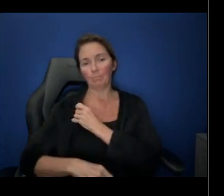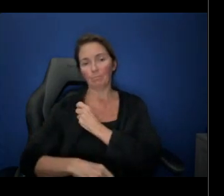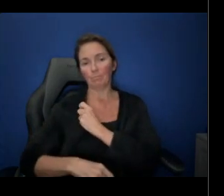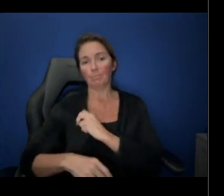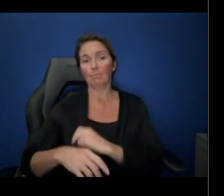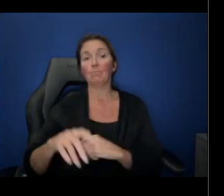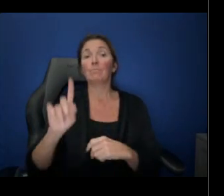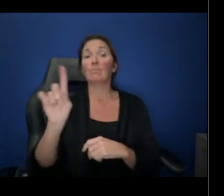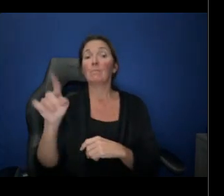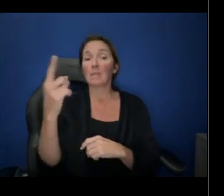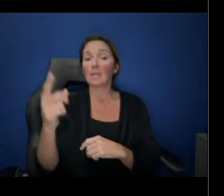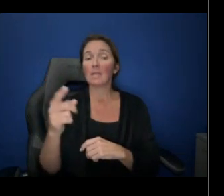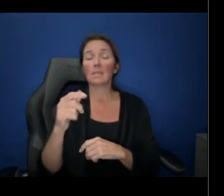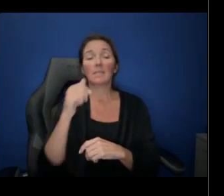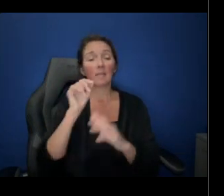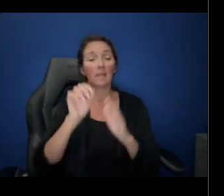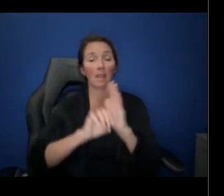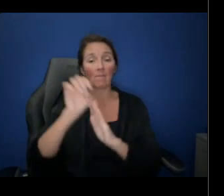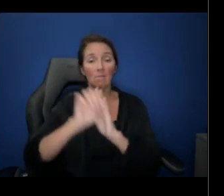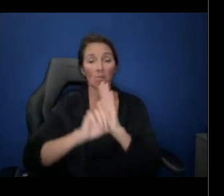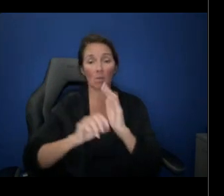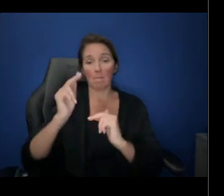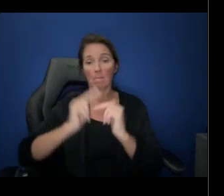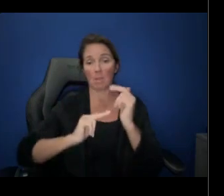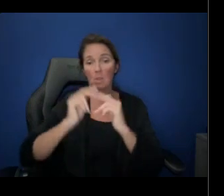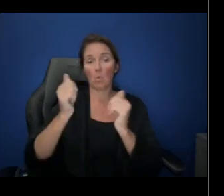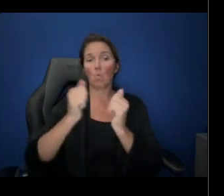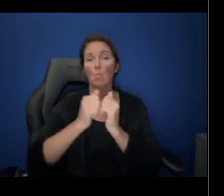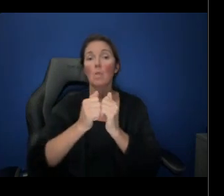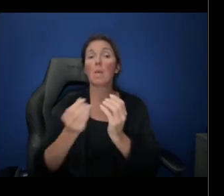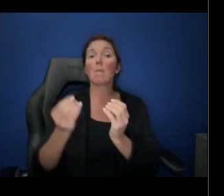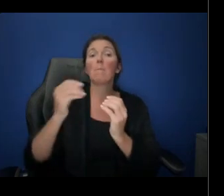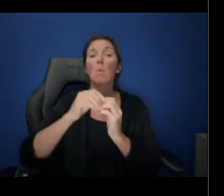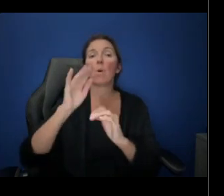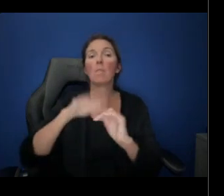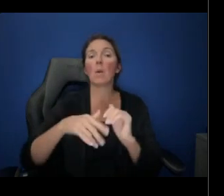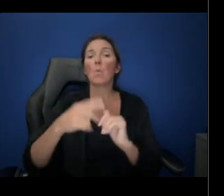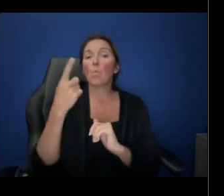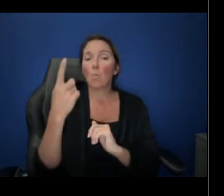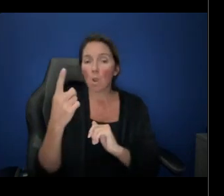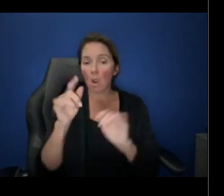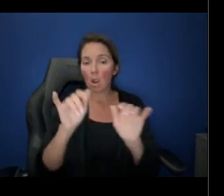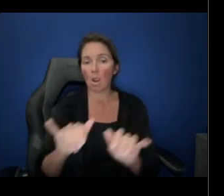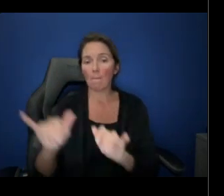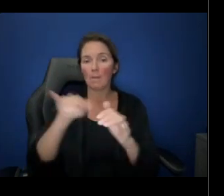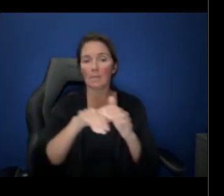Single non-elevator building with more than 1 common entrance.